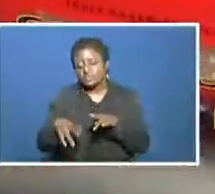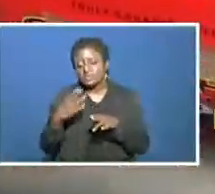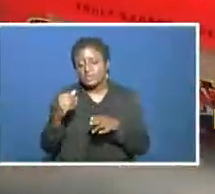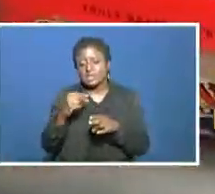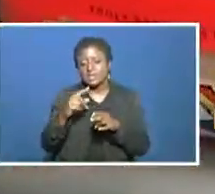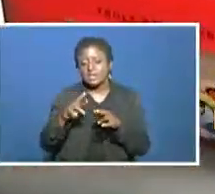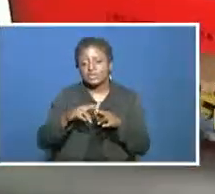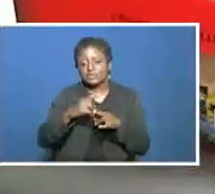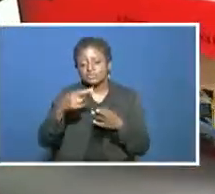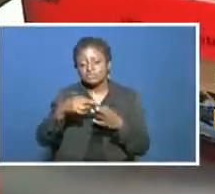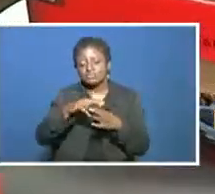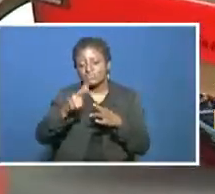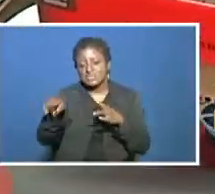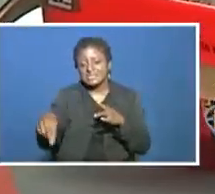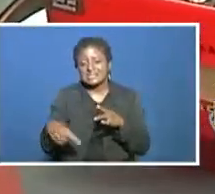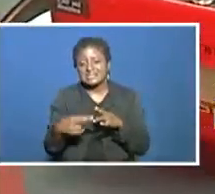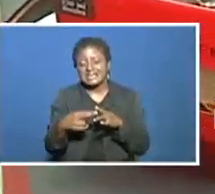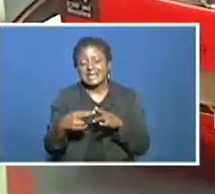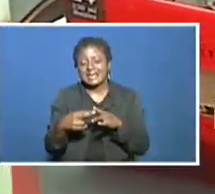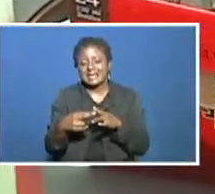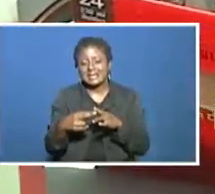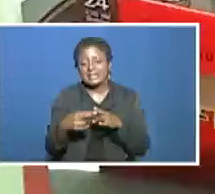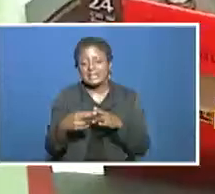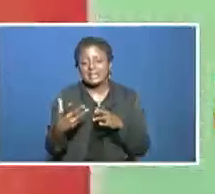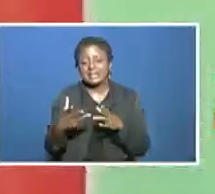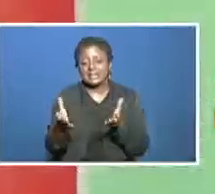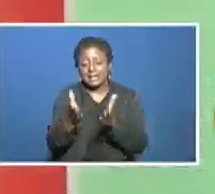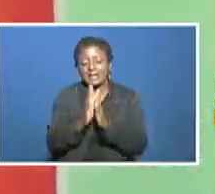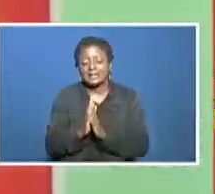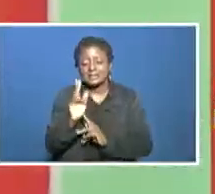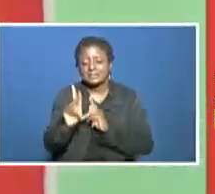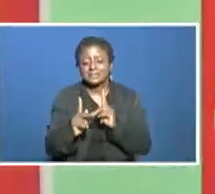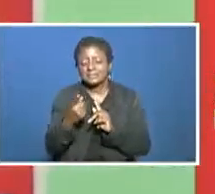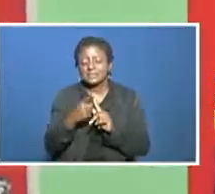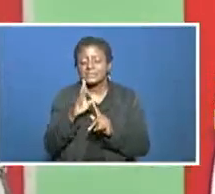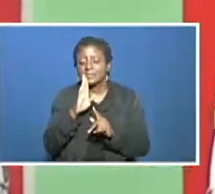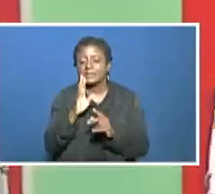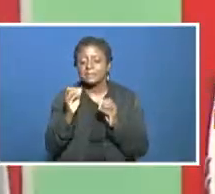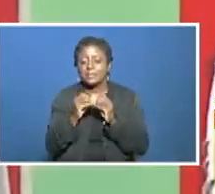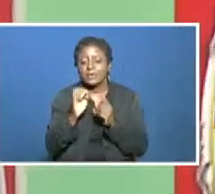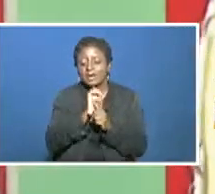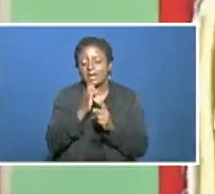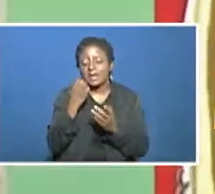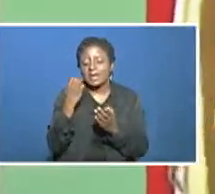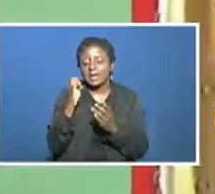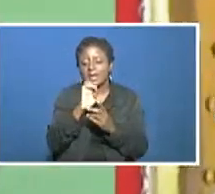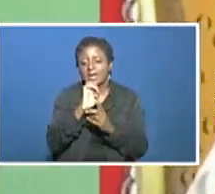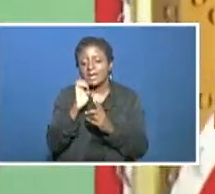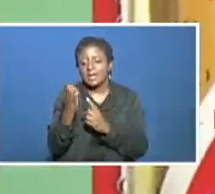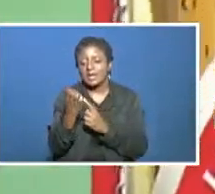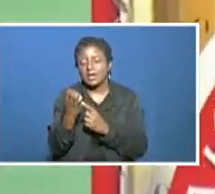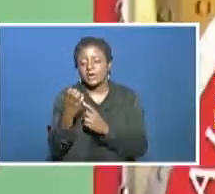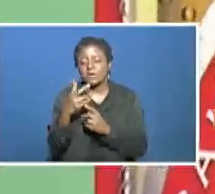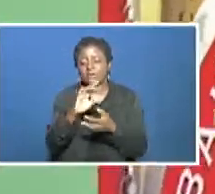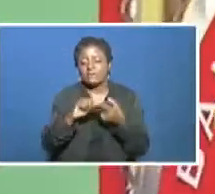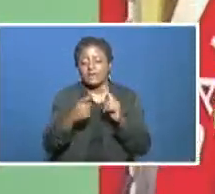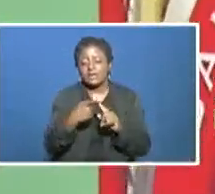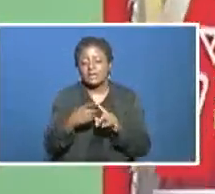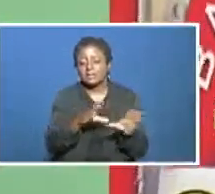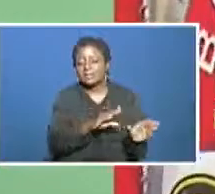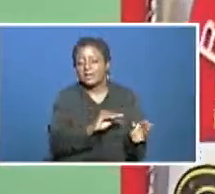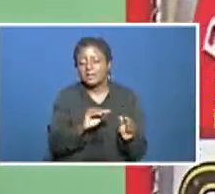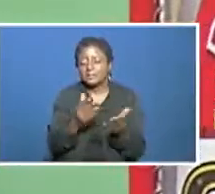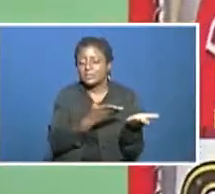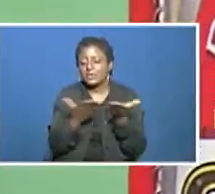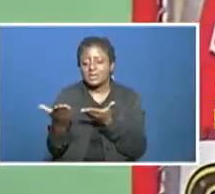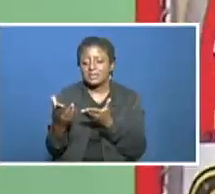such as Sans Beer, appealing to consumers to be more eco-friendly by dropping off their used bottles for its relaunched and